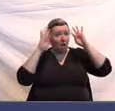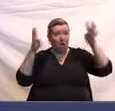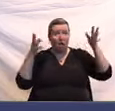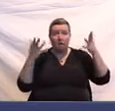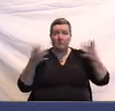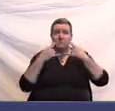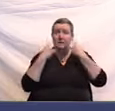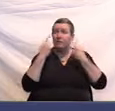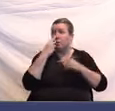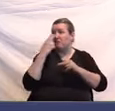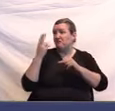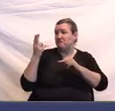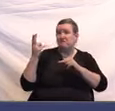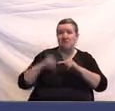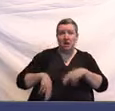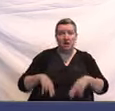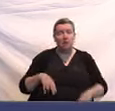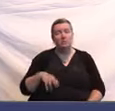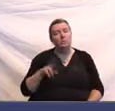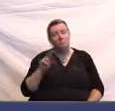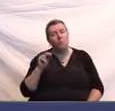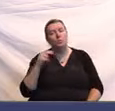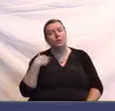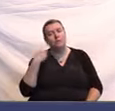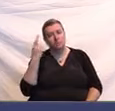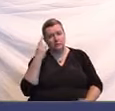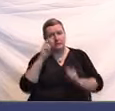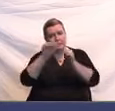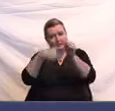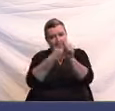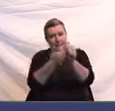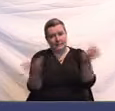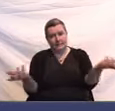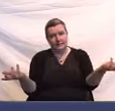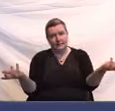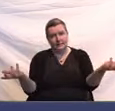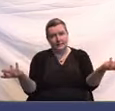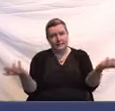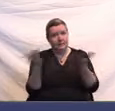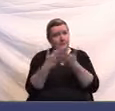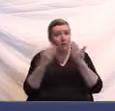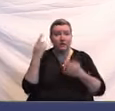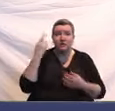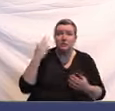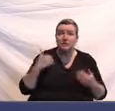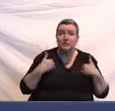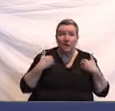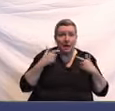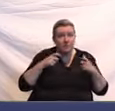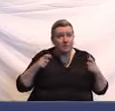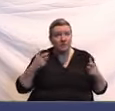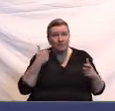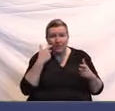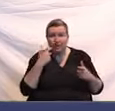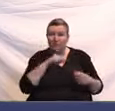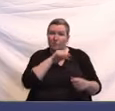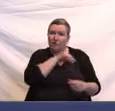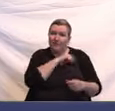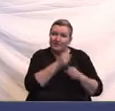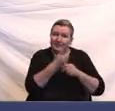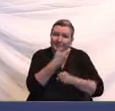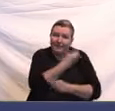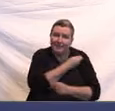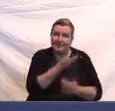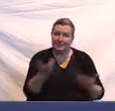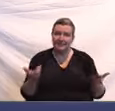of it, sadly. It's on there for a reason. And again, part of the reason is the younger people have only recently become eligible. And it is